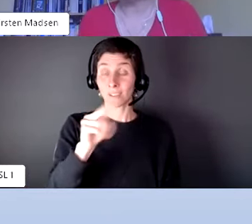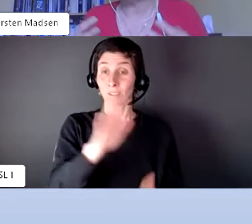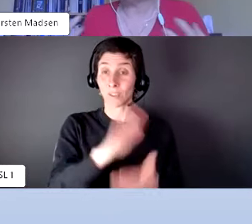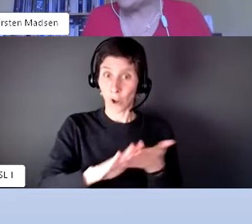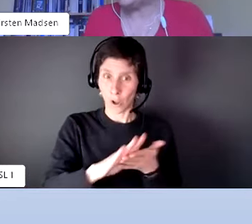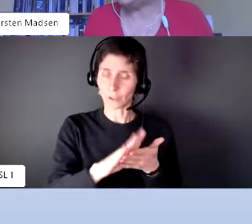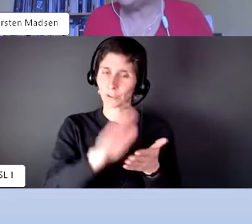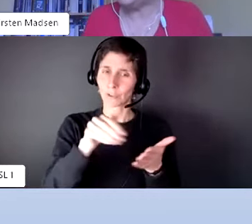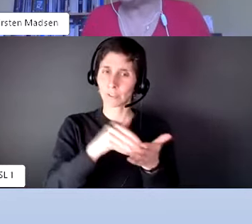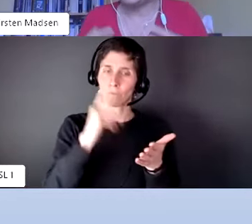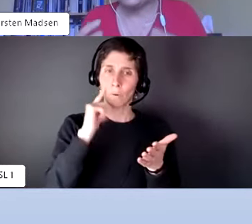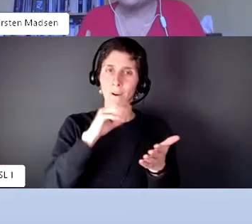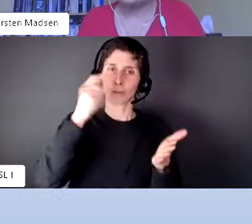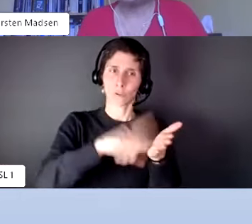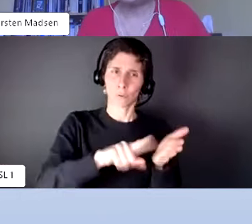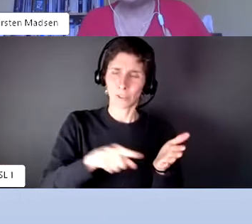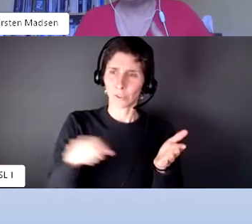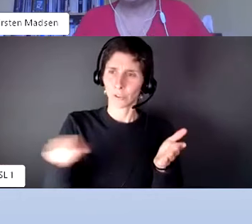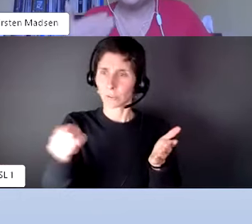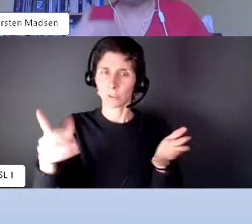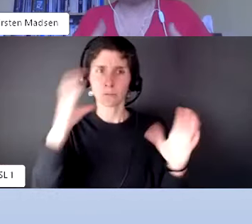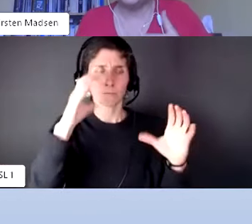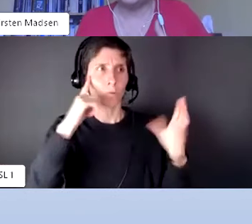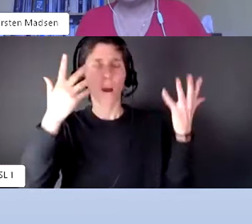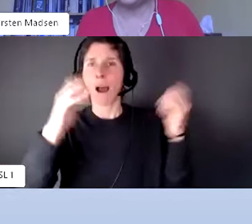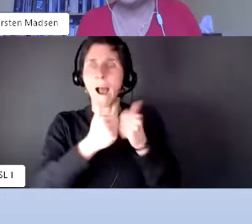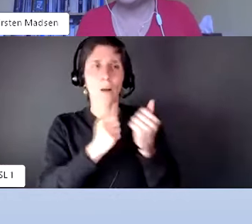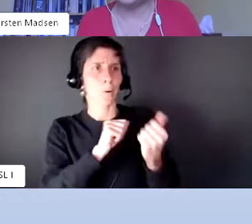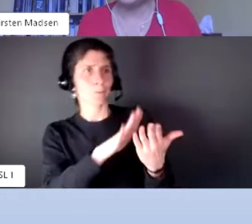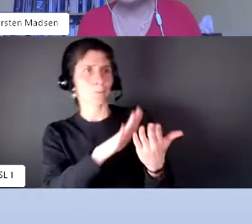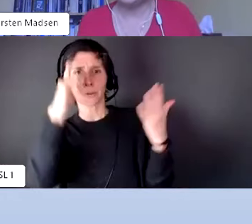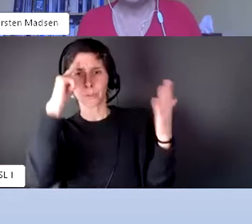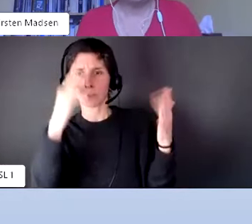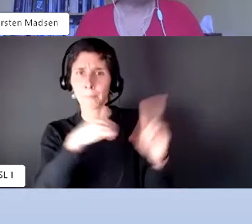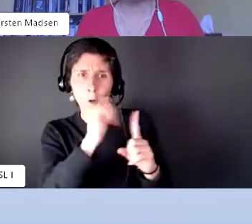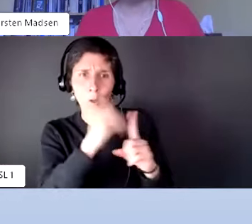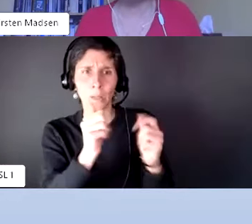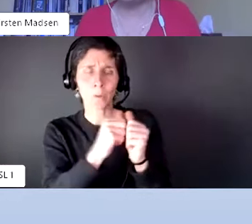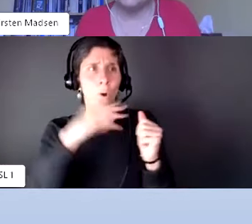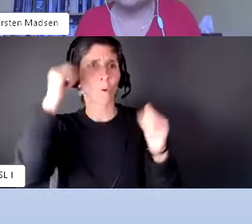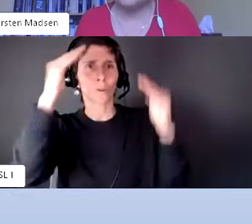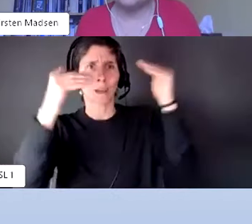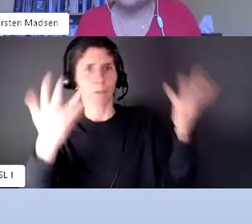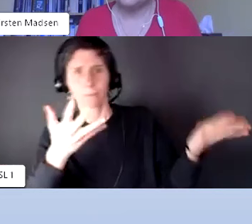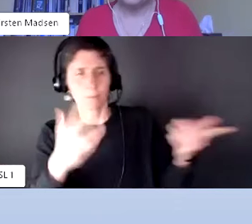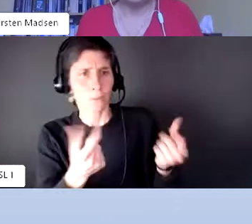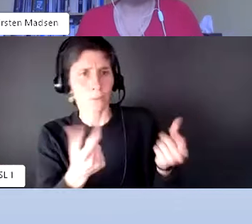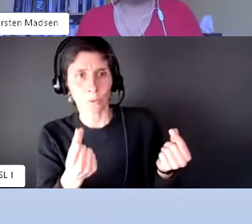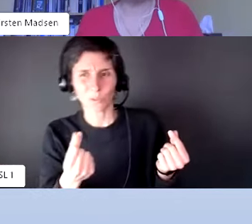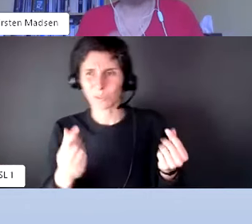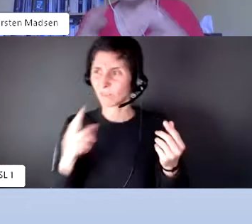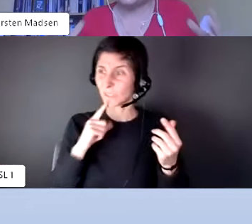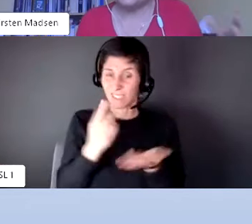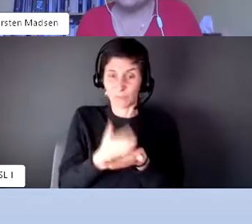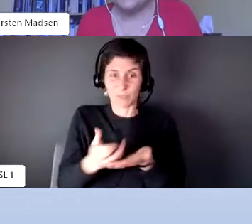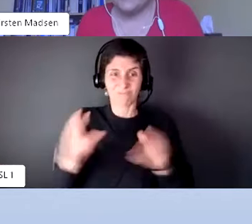wanting strategies to how to deal with bullying between older adults. But there was nothing available. There